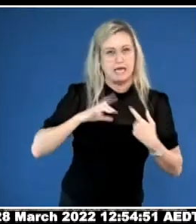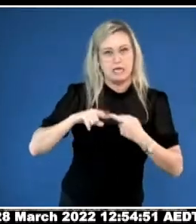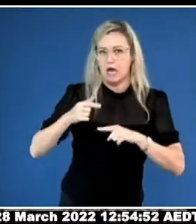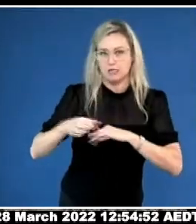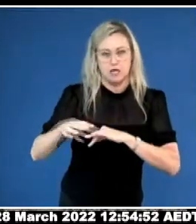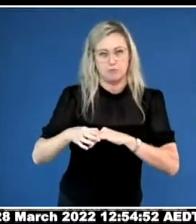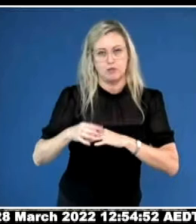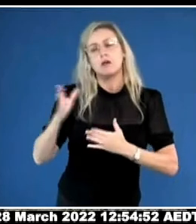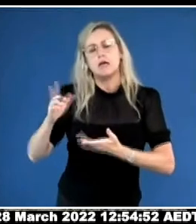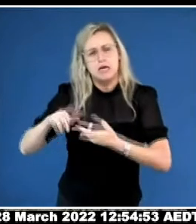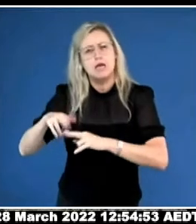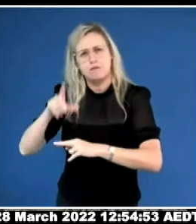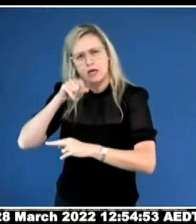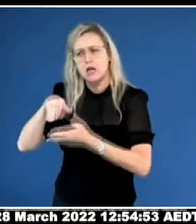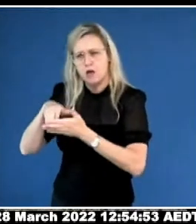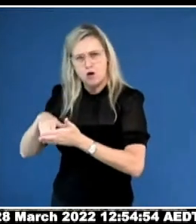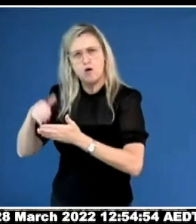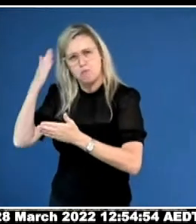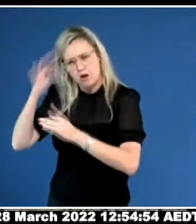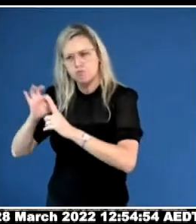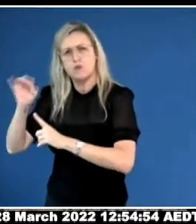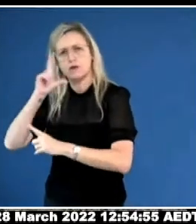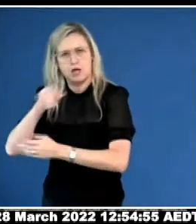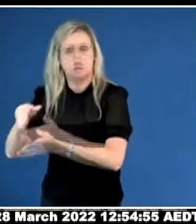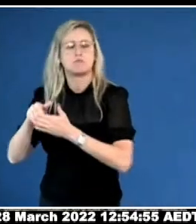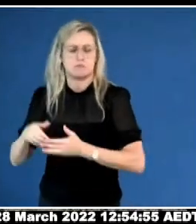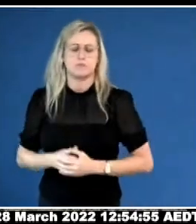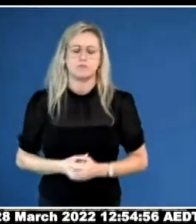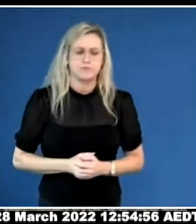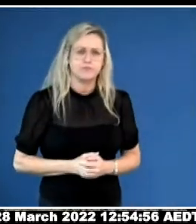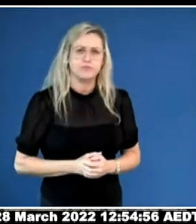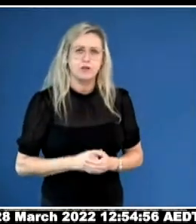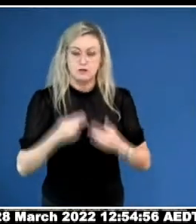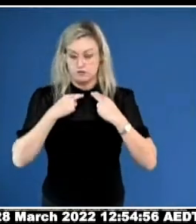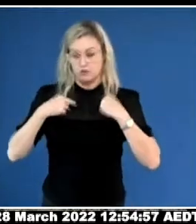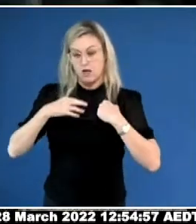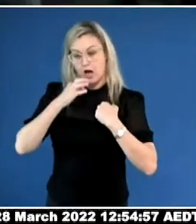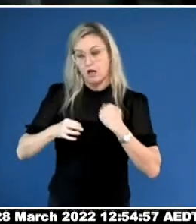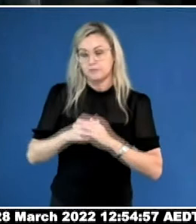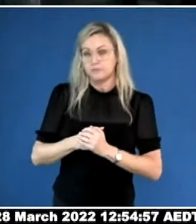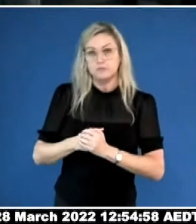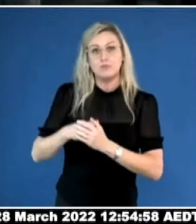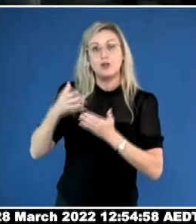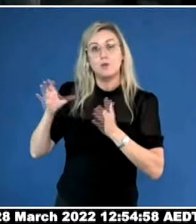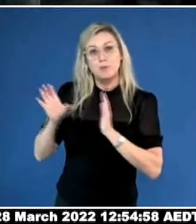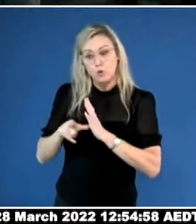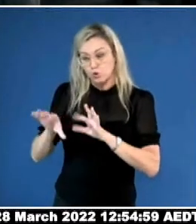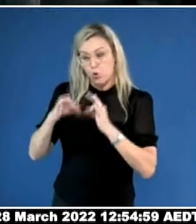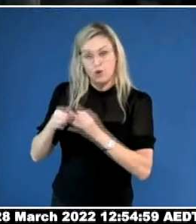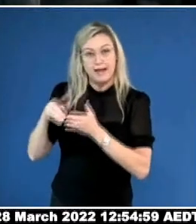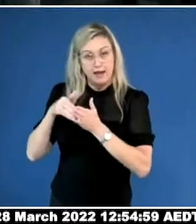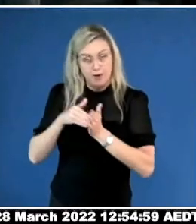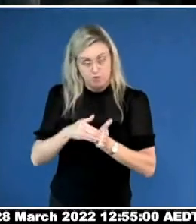a family, freedom. Yes. And the funding meant that you would keep your children, they would stay with